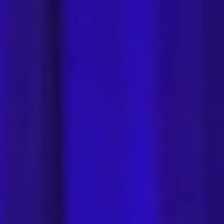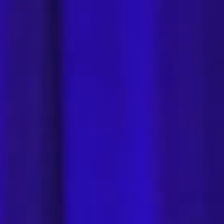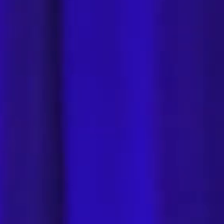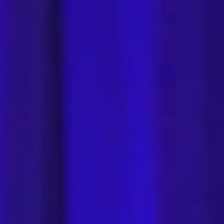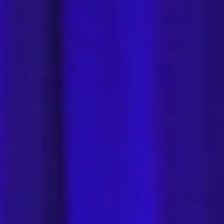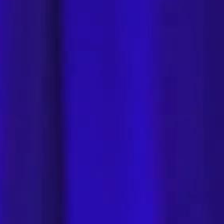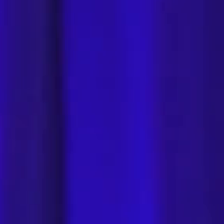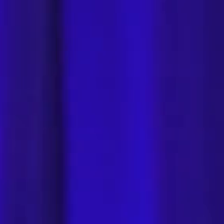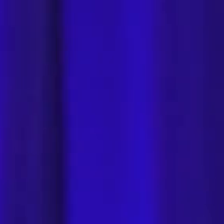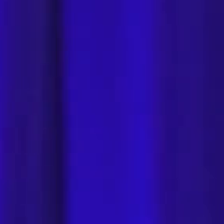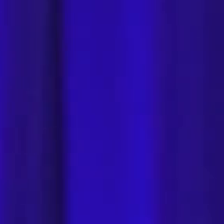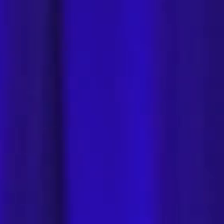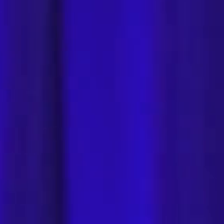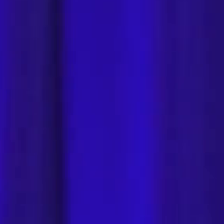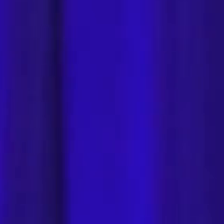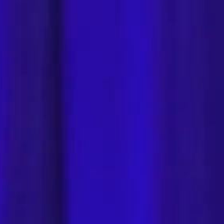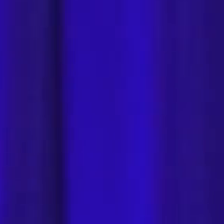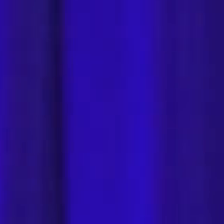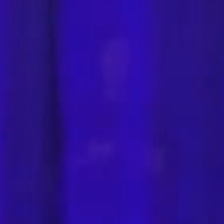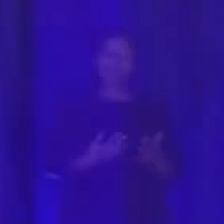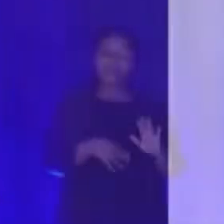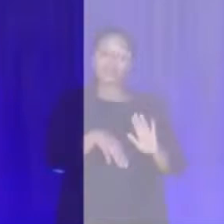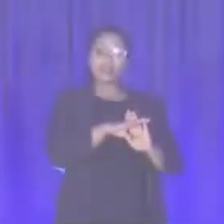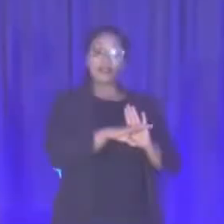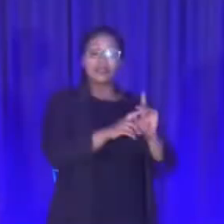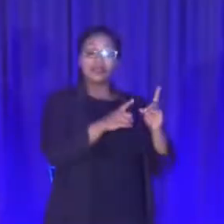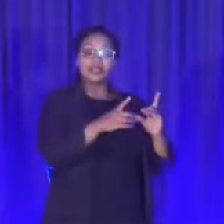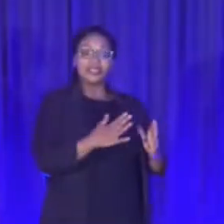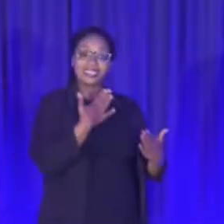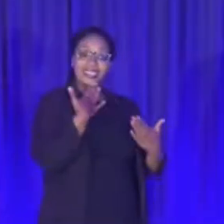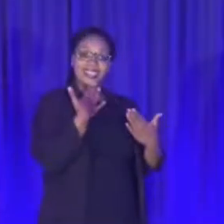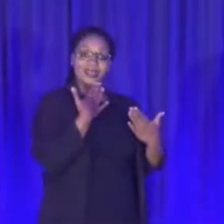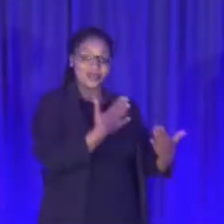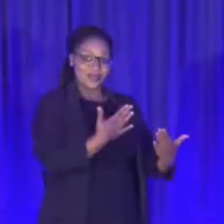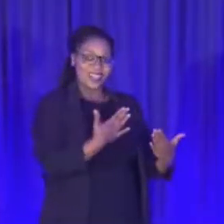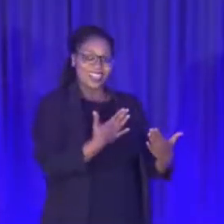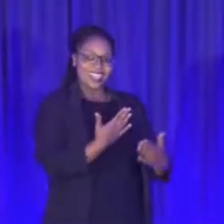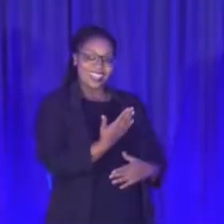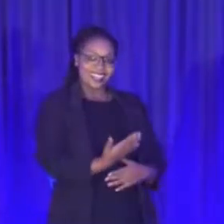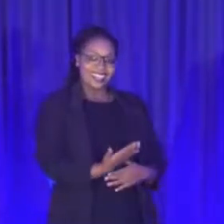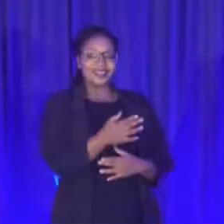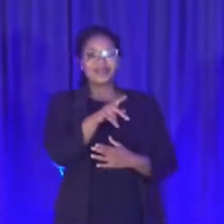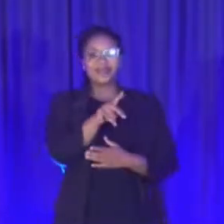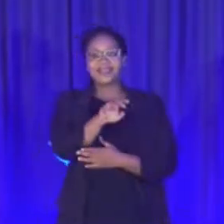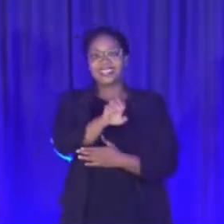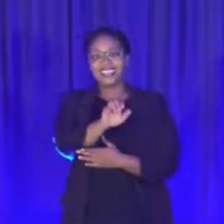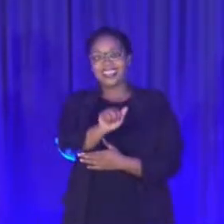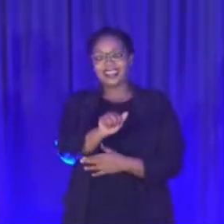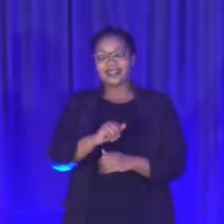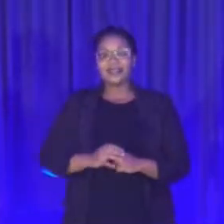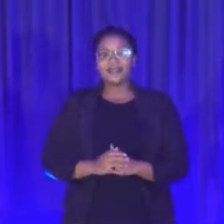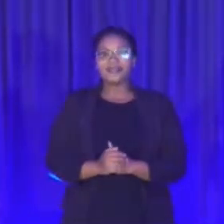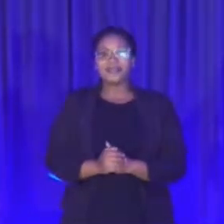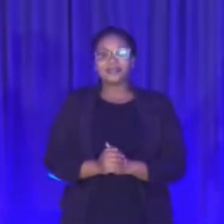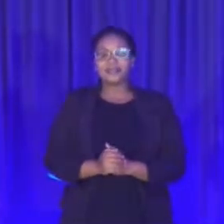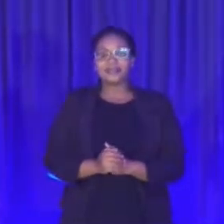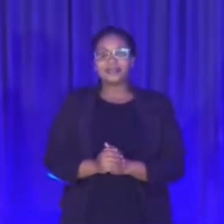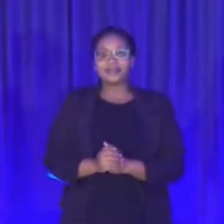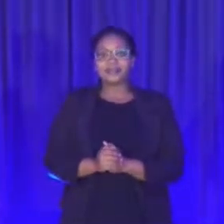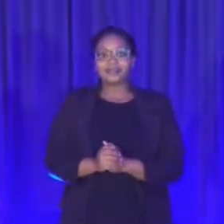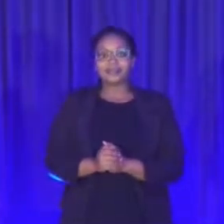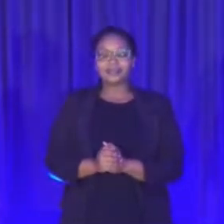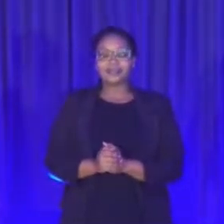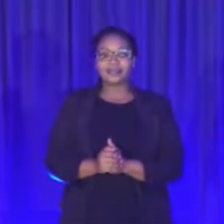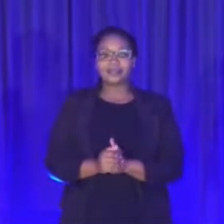Um, Thank you, Program Director Kia, and greetings